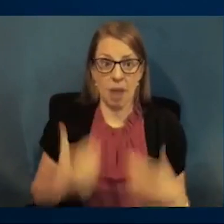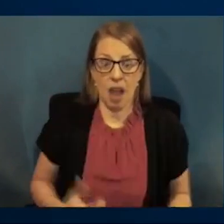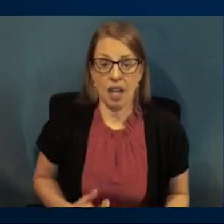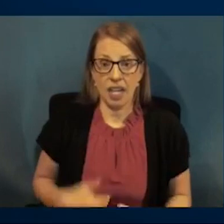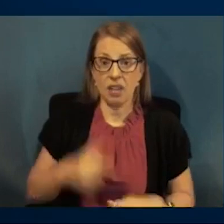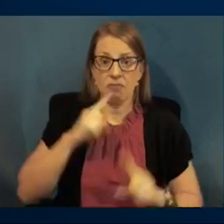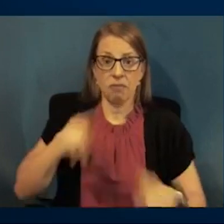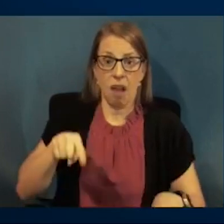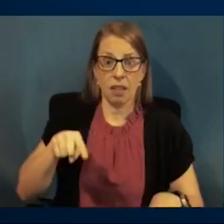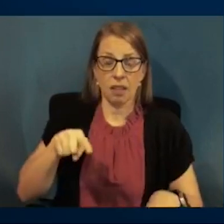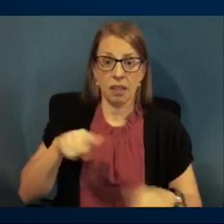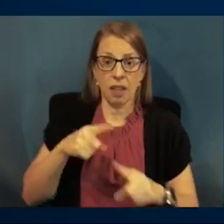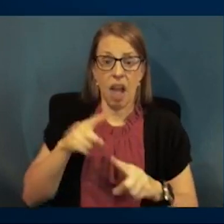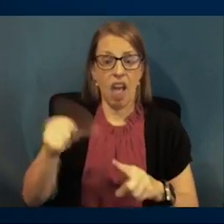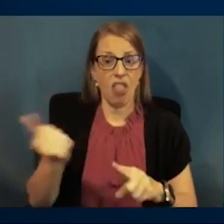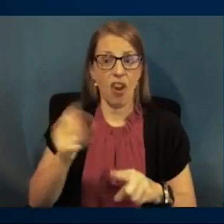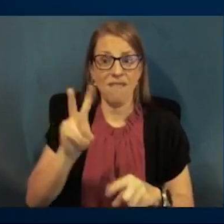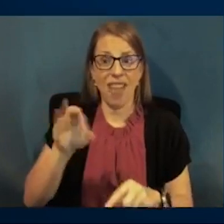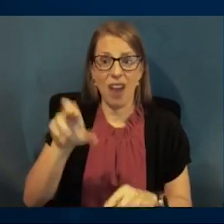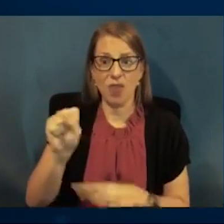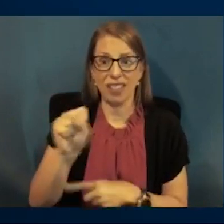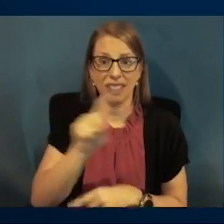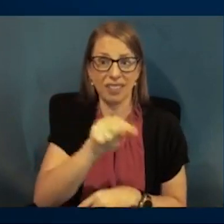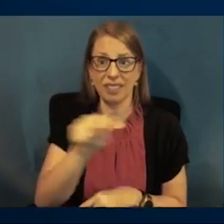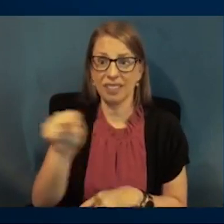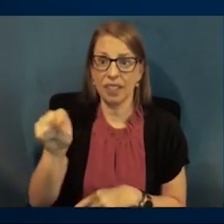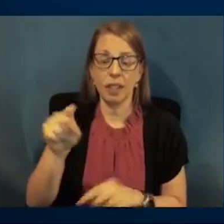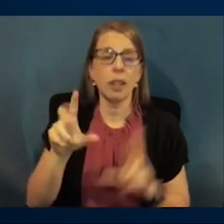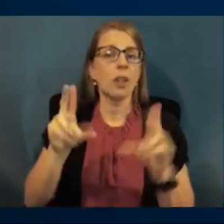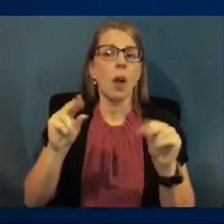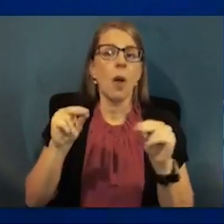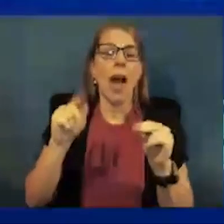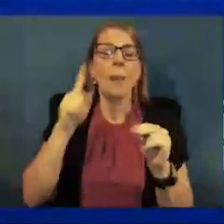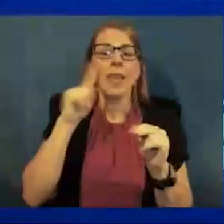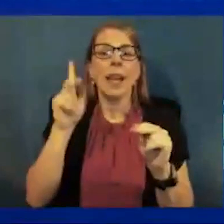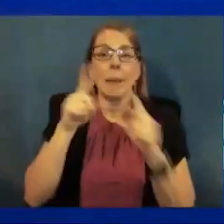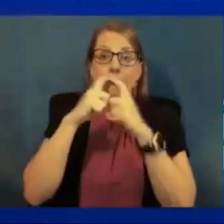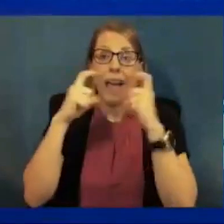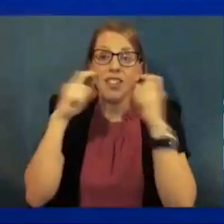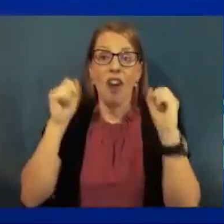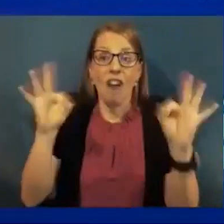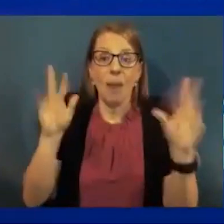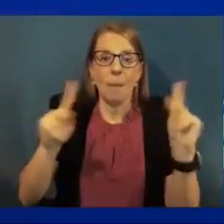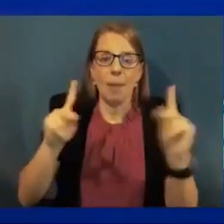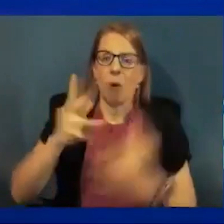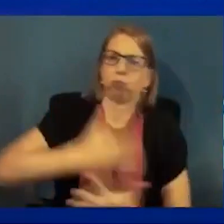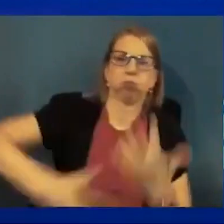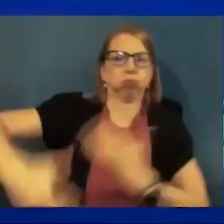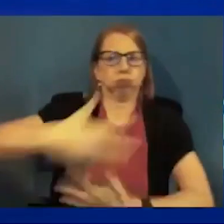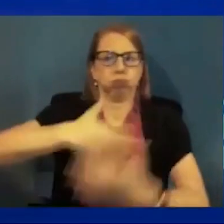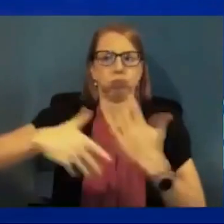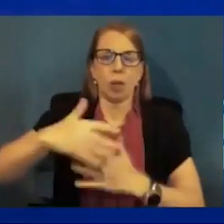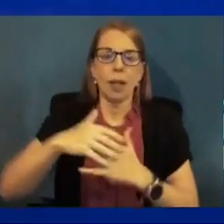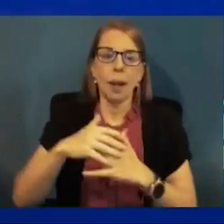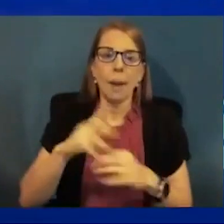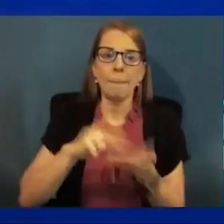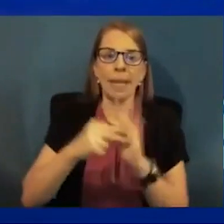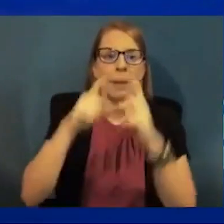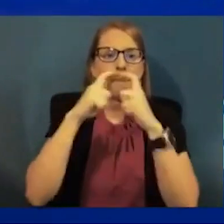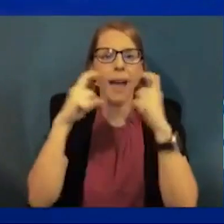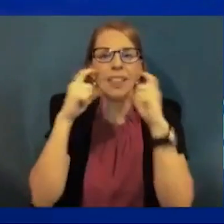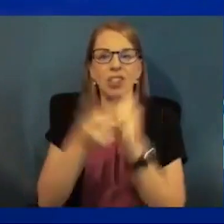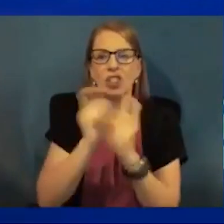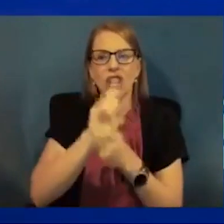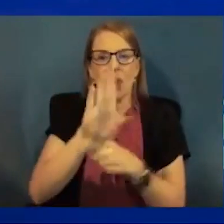expect that when masks came off, people went out and partied. And, so masks change your behavior in so many funny ways,